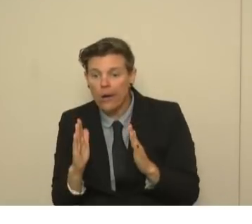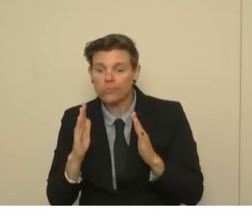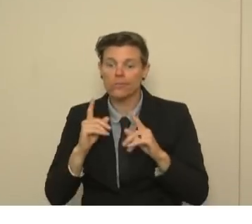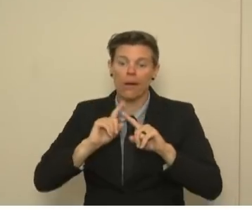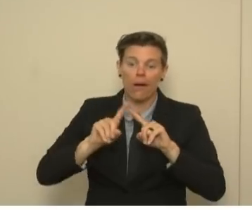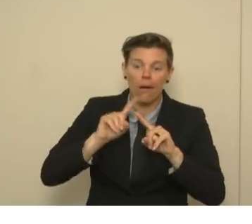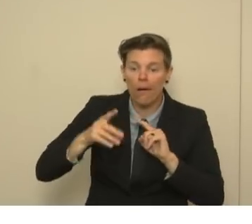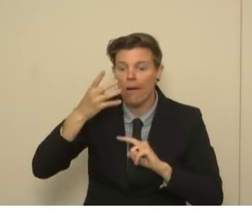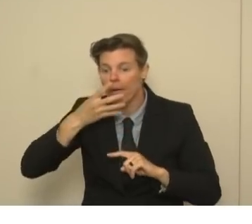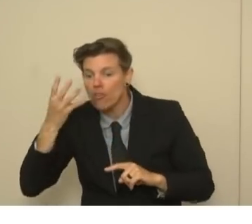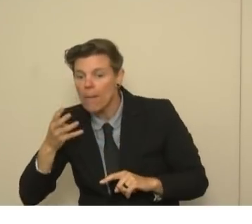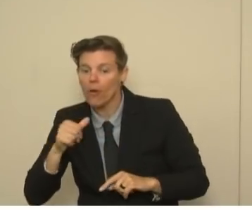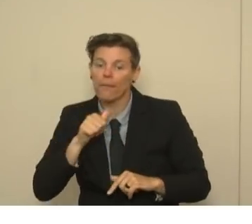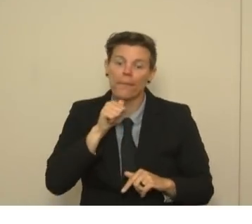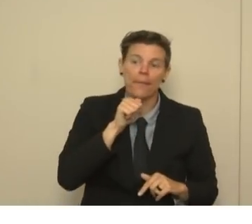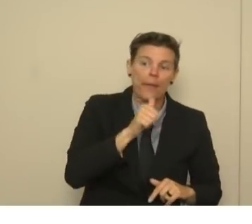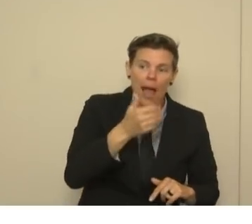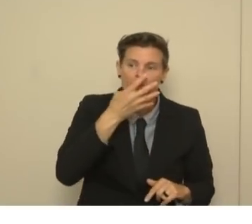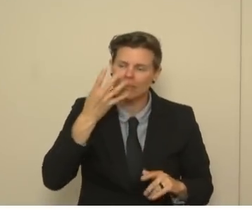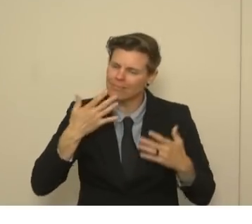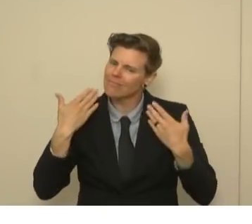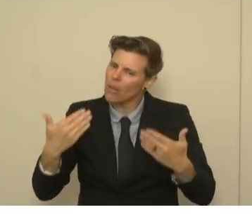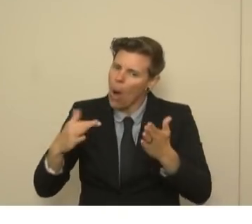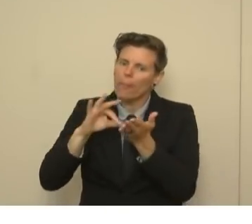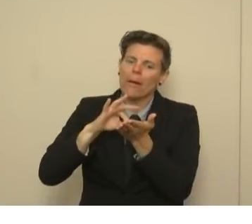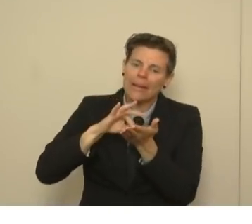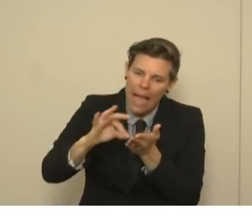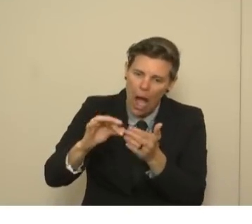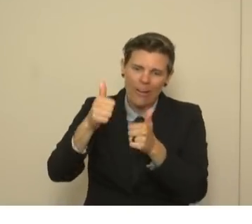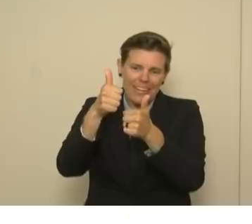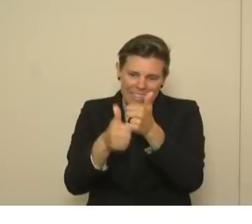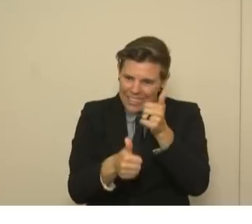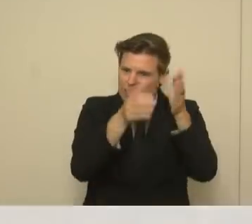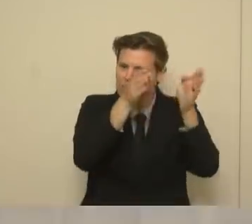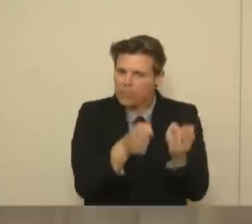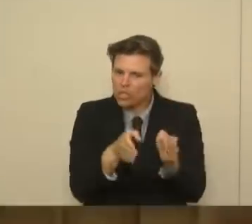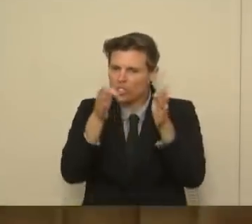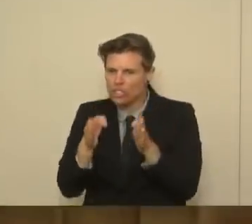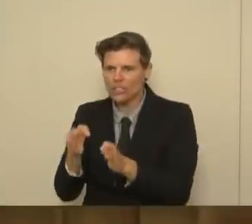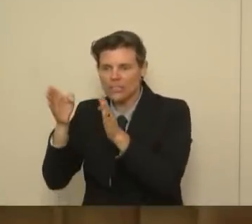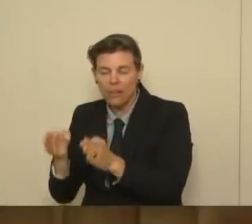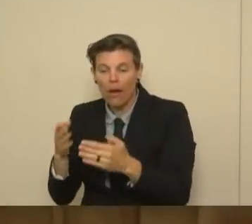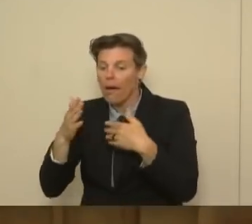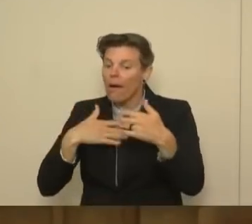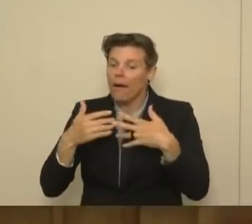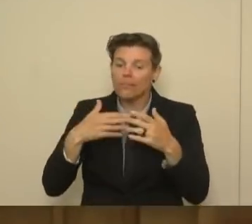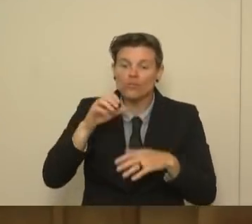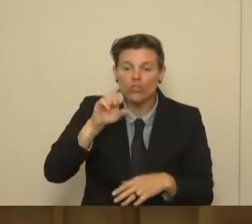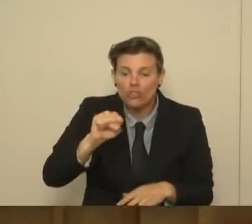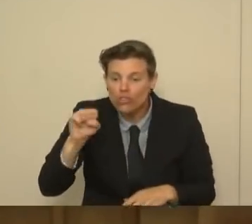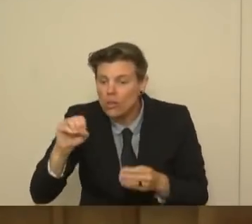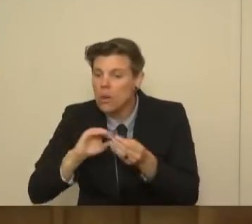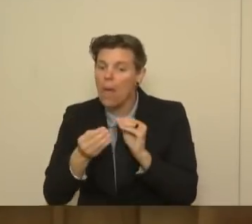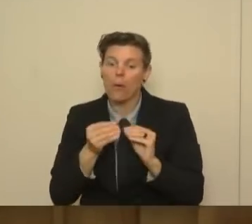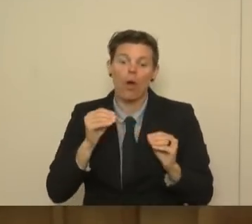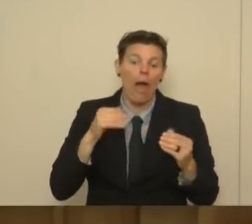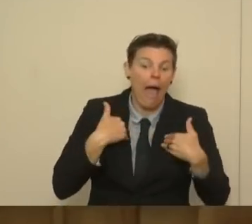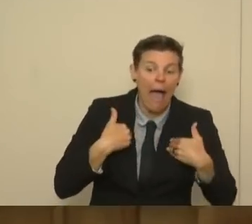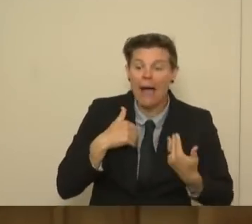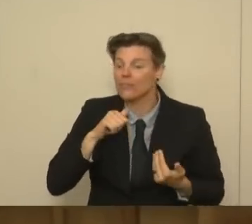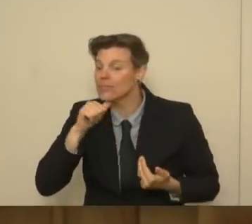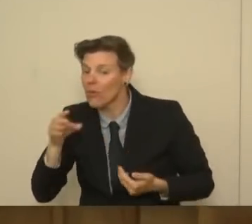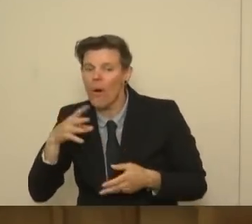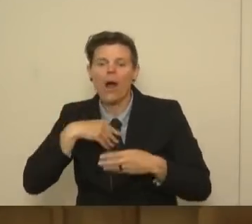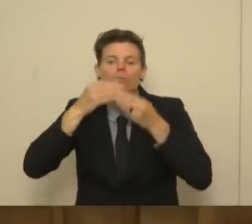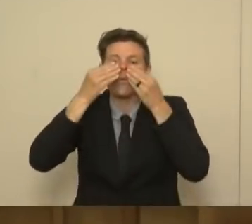who's living there, as in who the person is, or what their social security number, or whether they have it. So we have done what